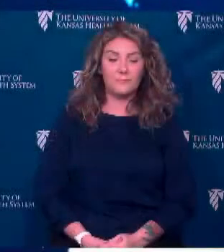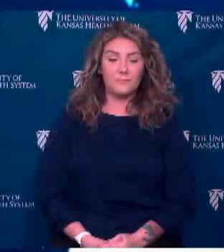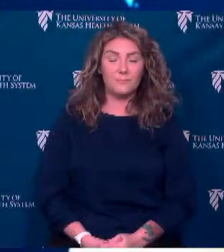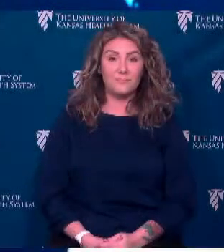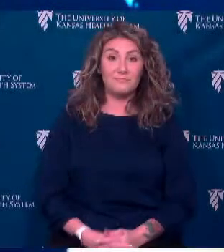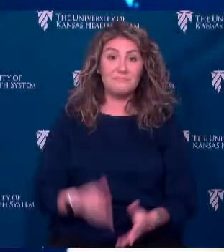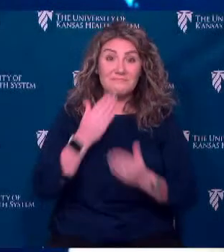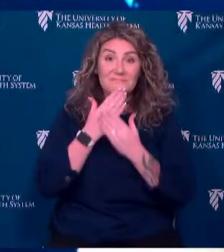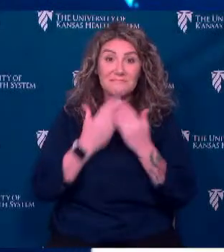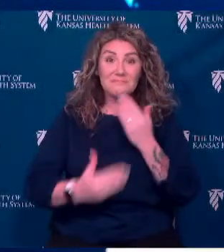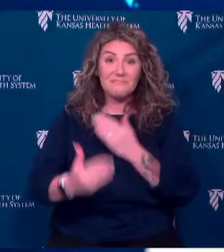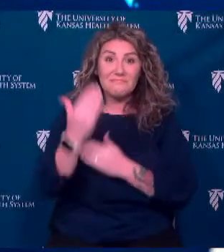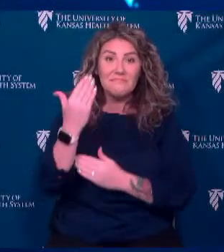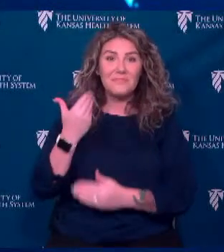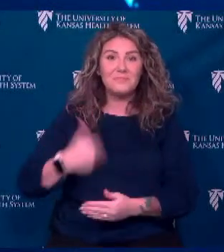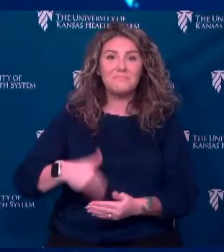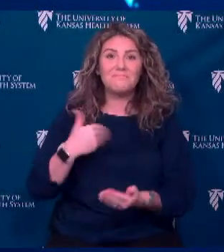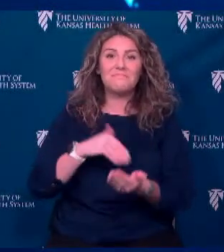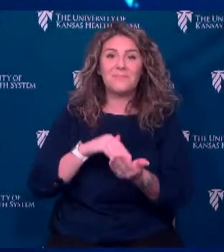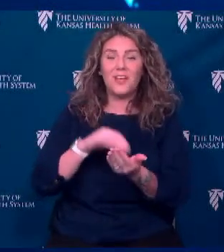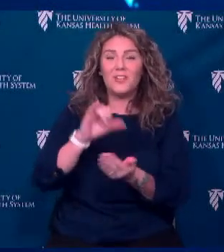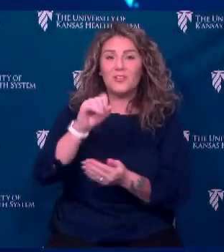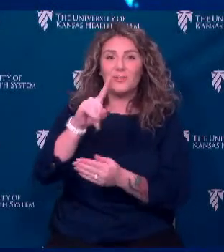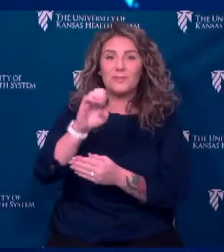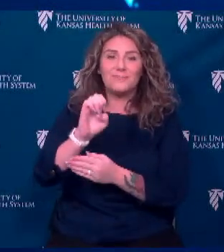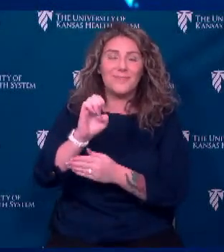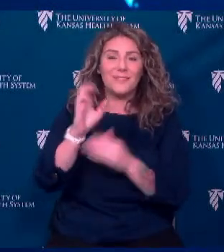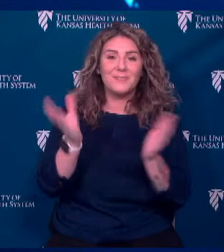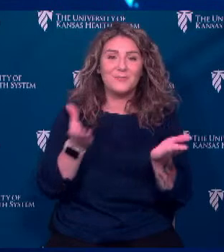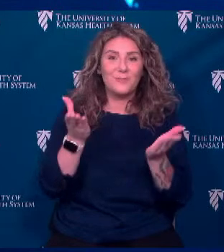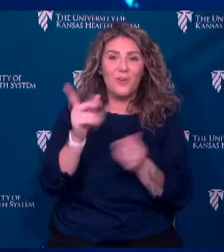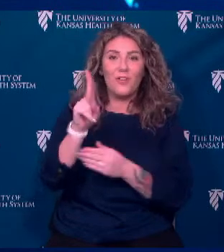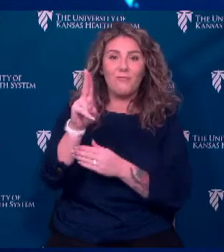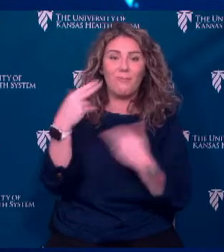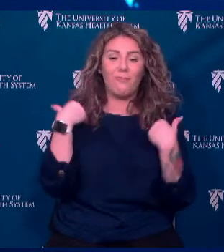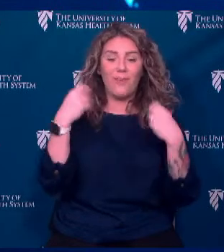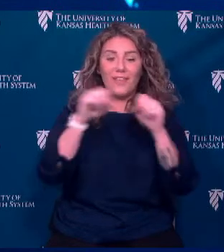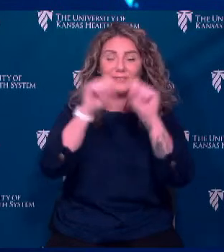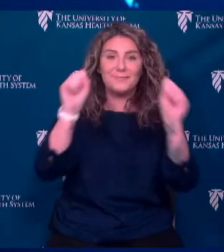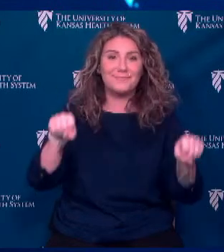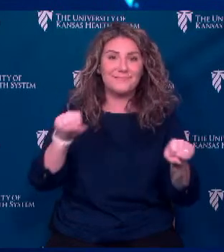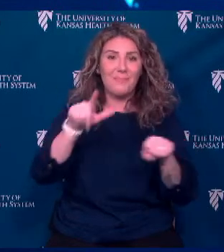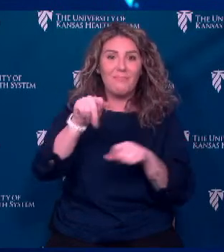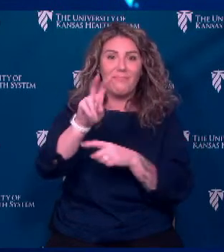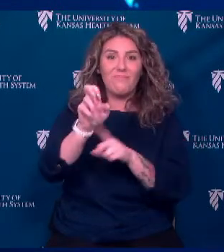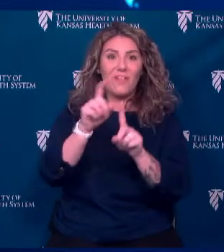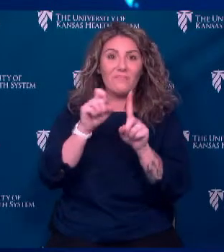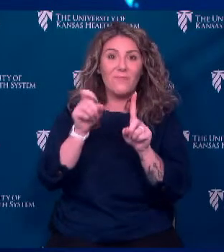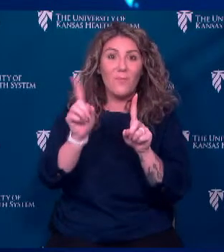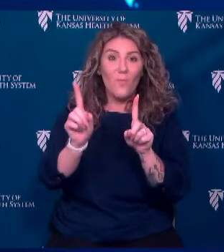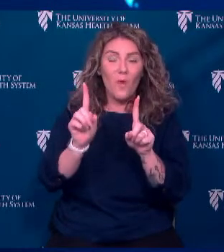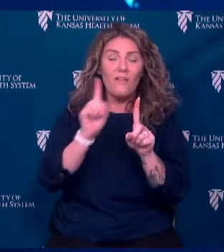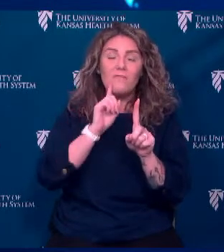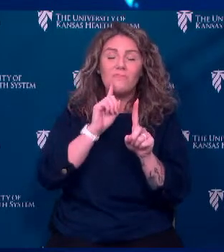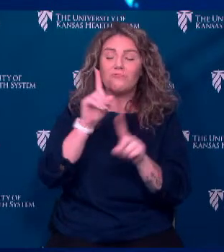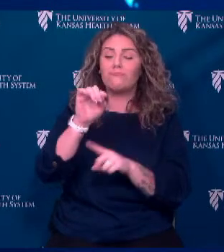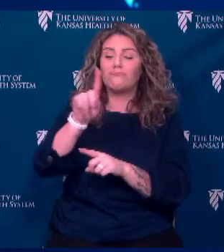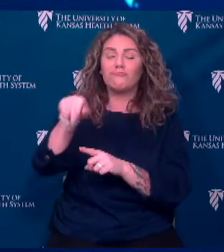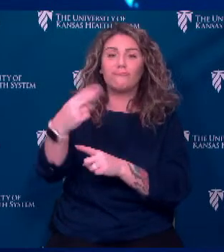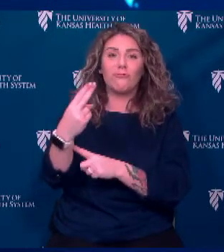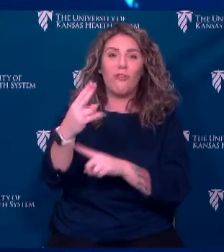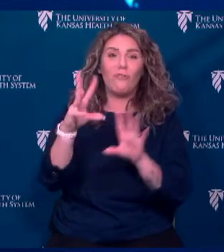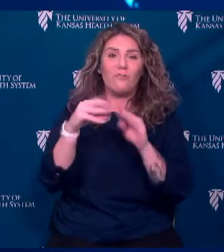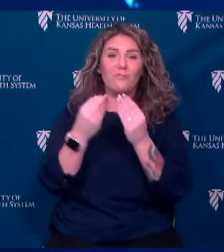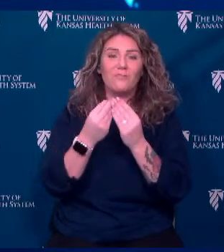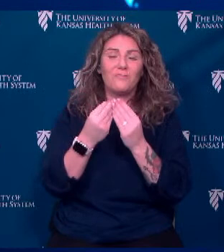Good morning. This is Steve Stites, Chief Medical Officer here at the University of Kansas Health System, broadcasting live with you from the Dull Simons Family Studio. We're back, and we're delighted